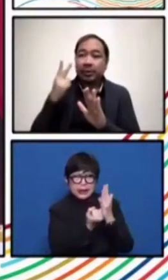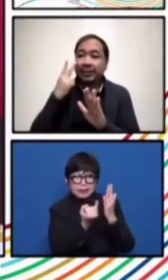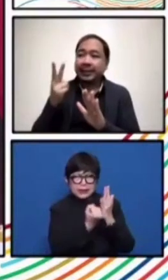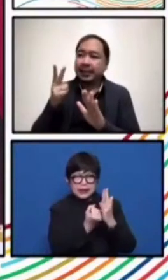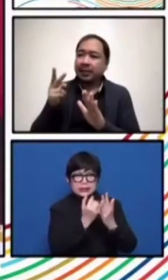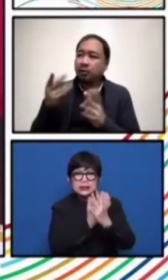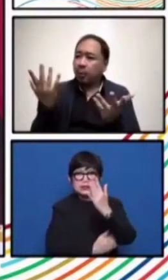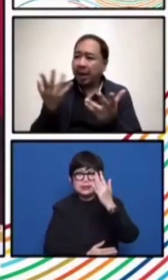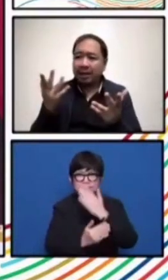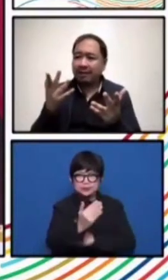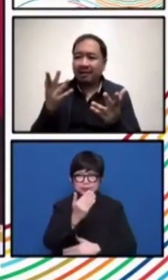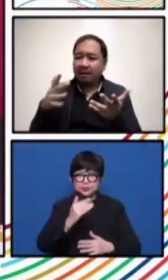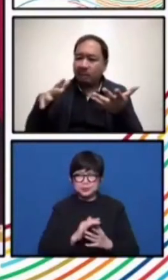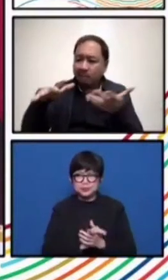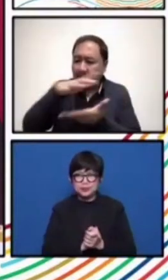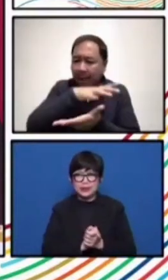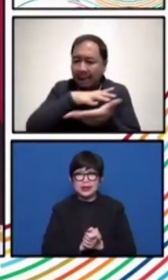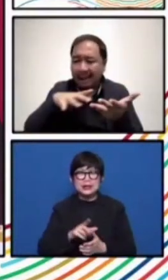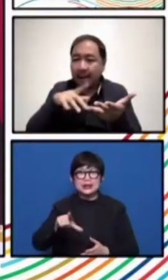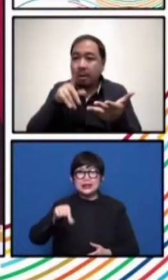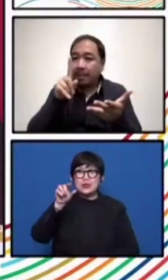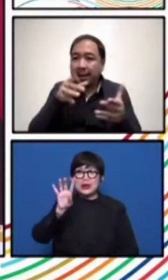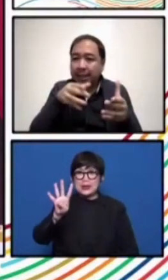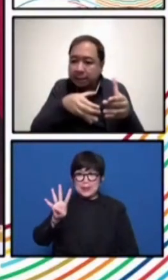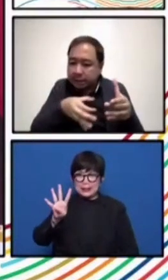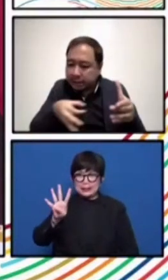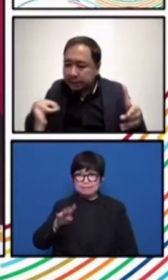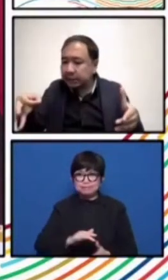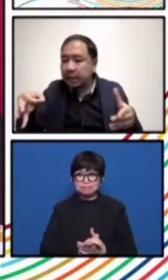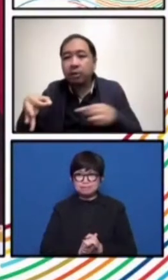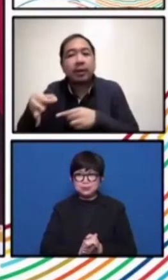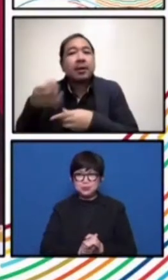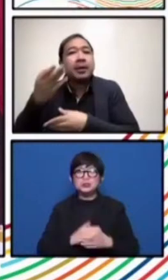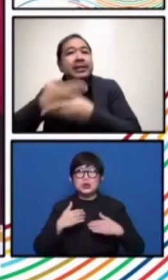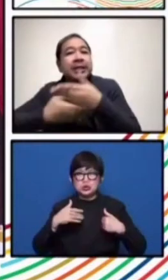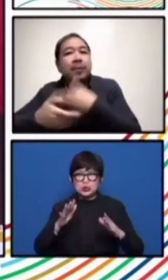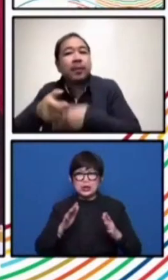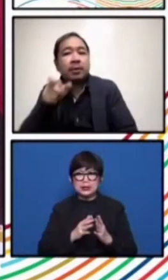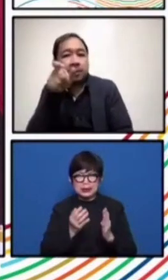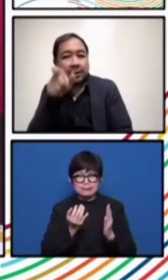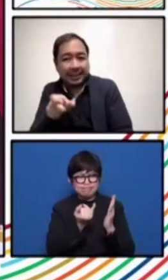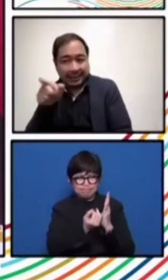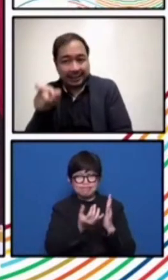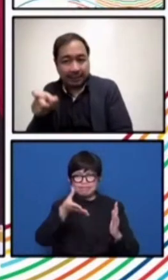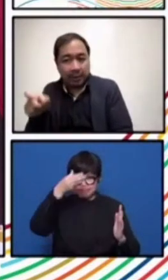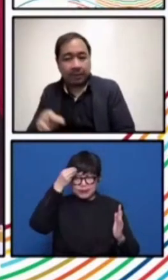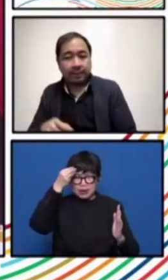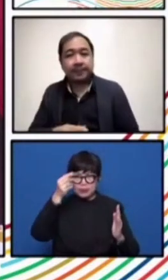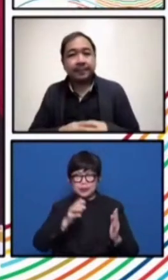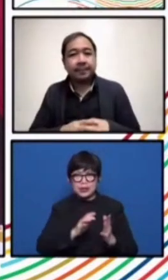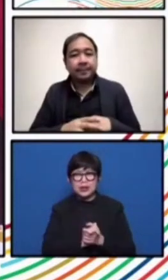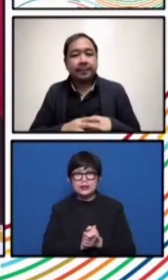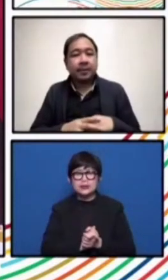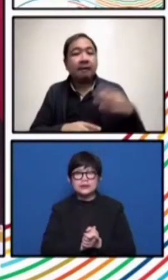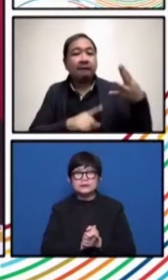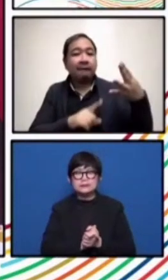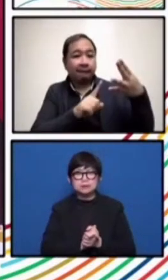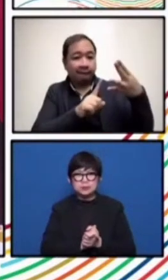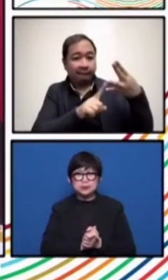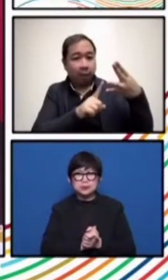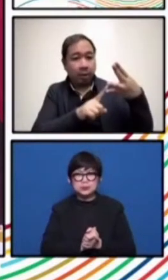and the fourth finding that we have identified in the study is um